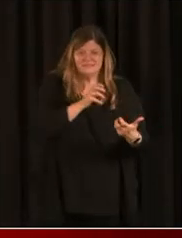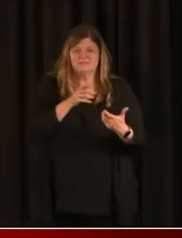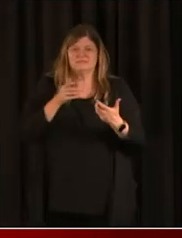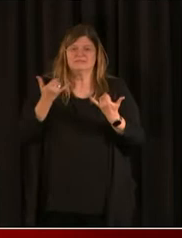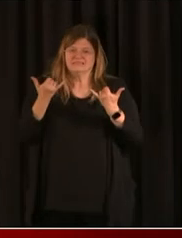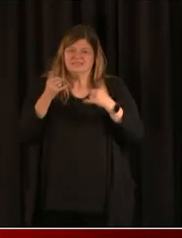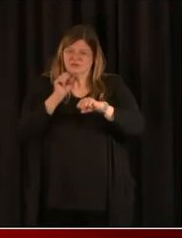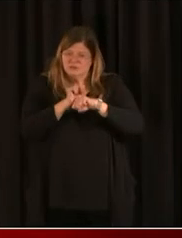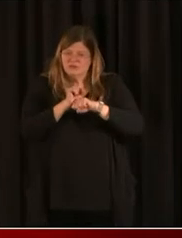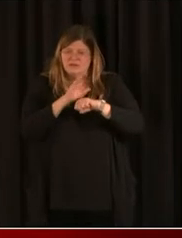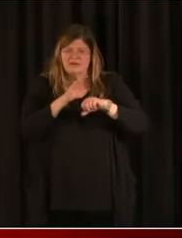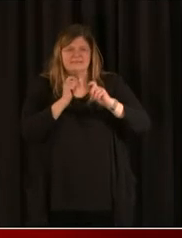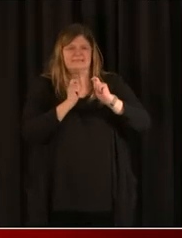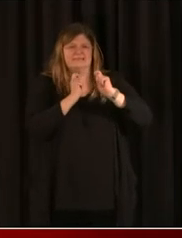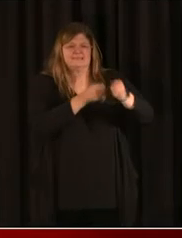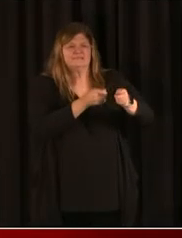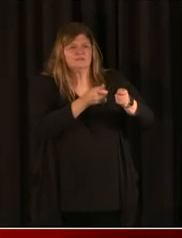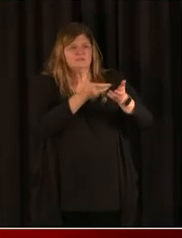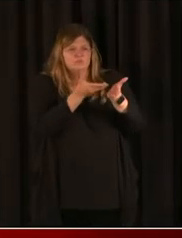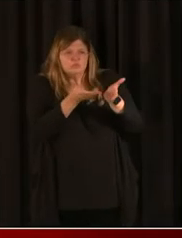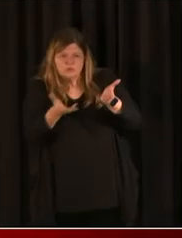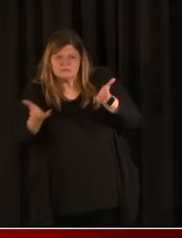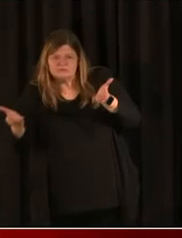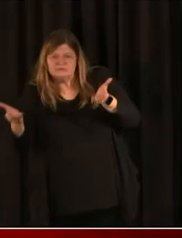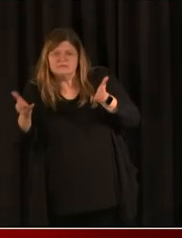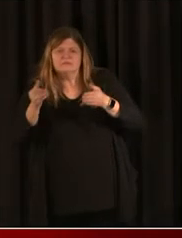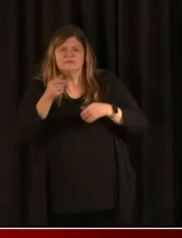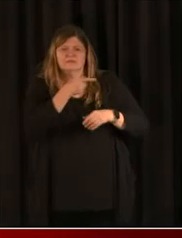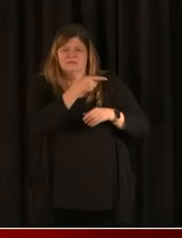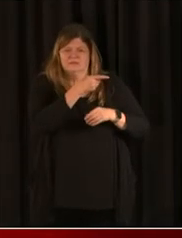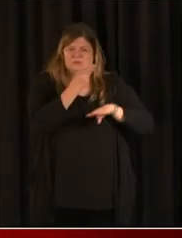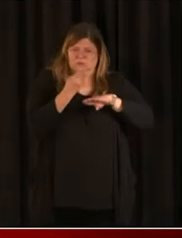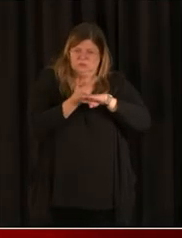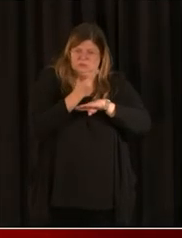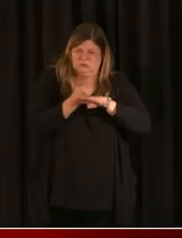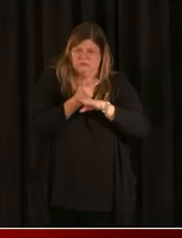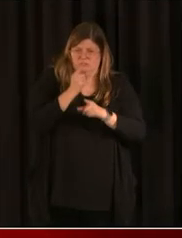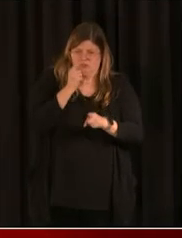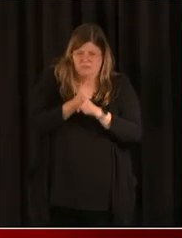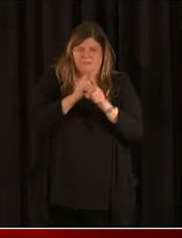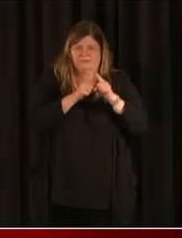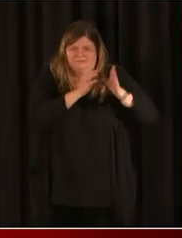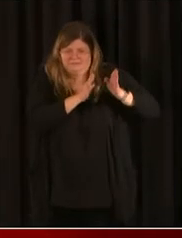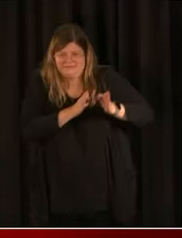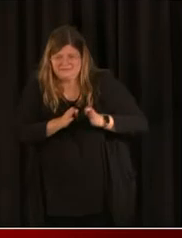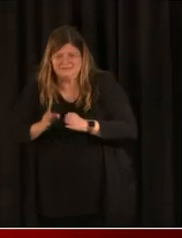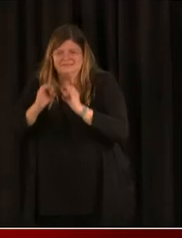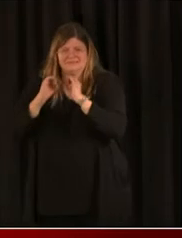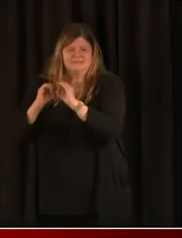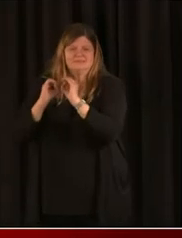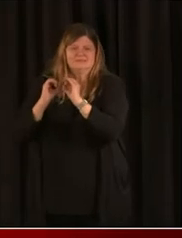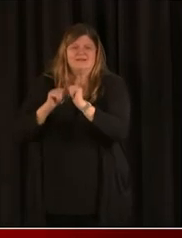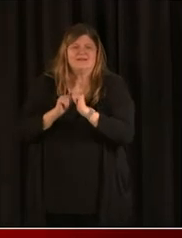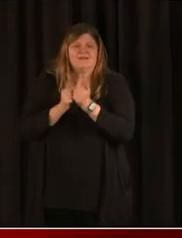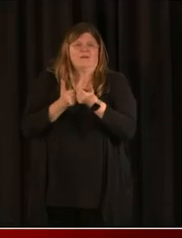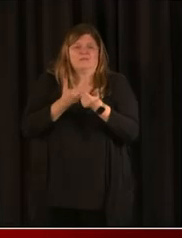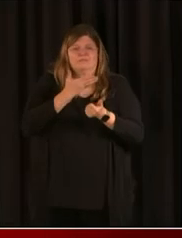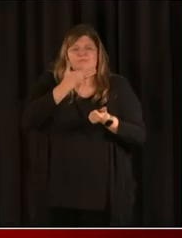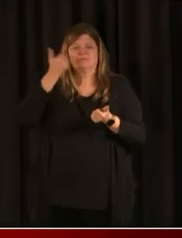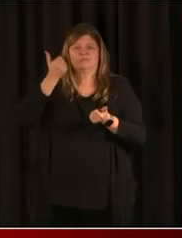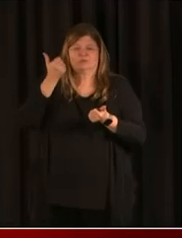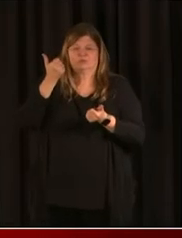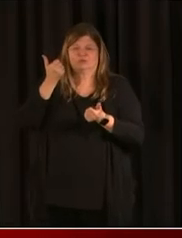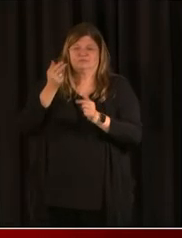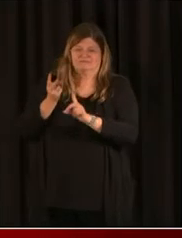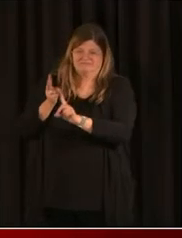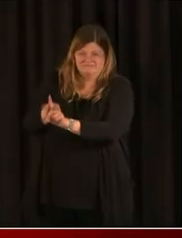with teachers to provide them with resources that they can use to prepare and learn to how best to